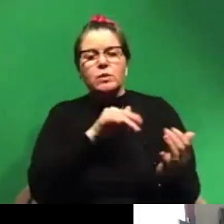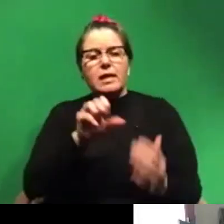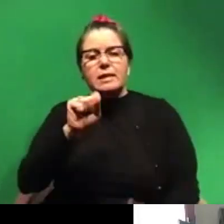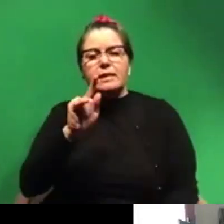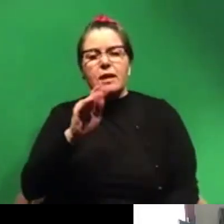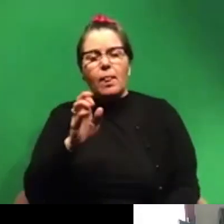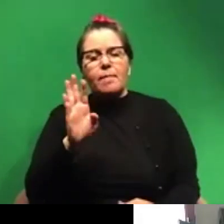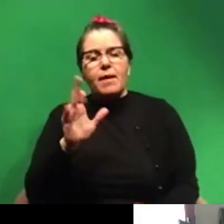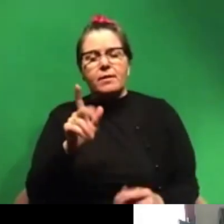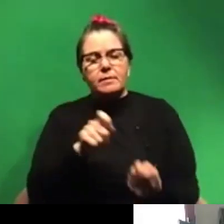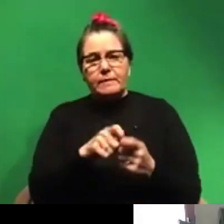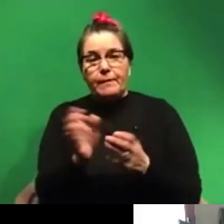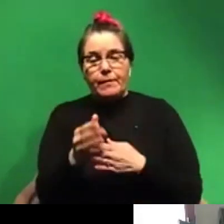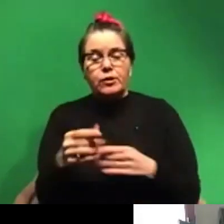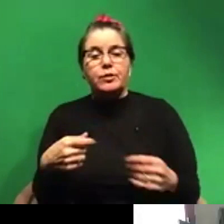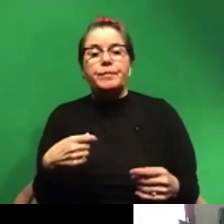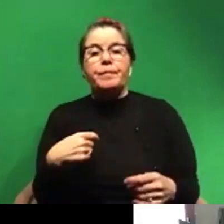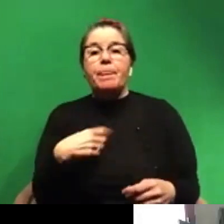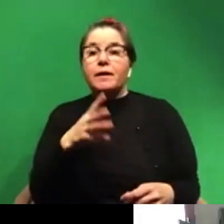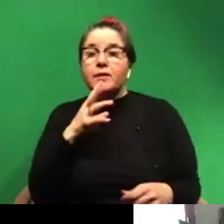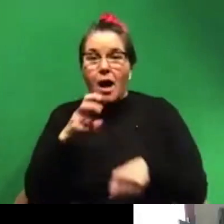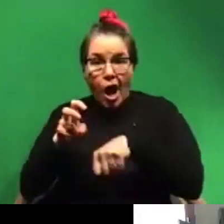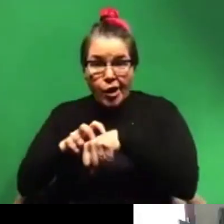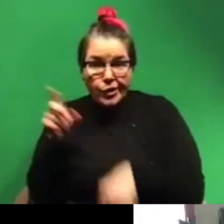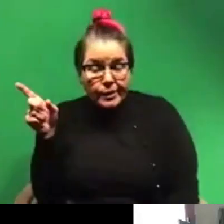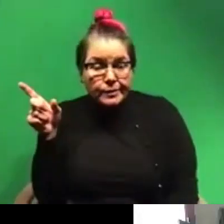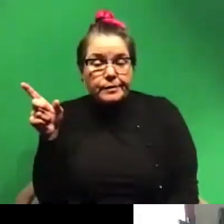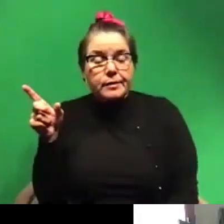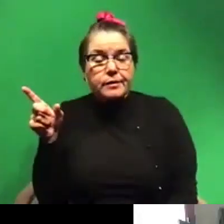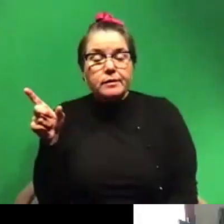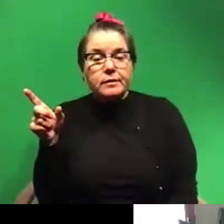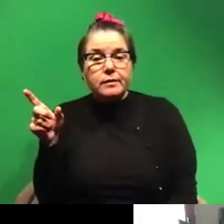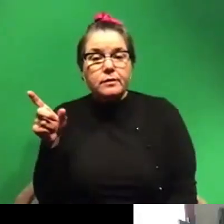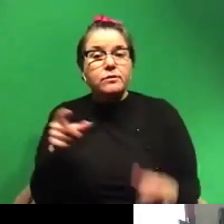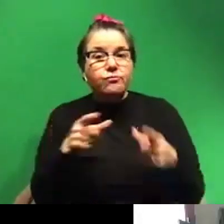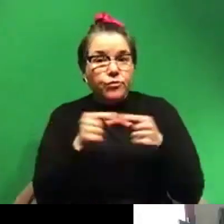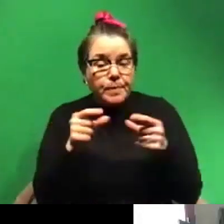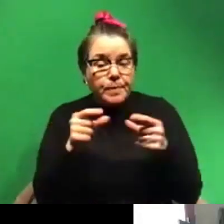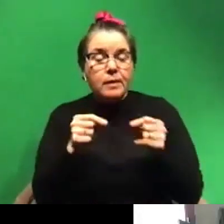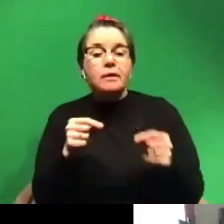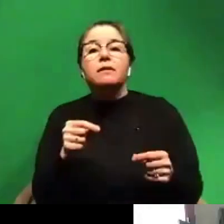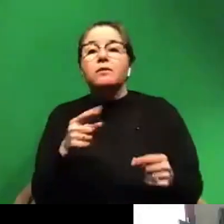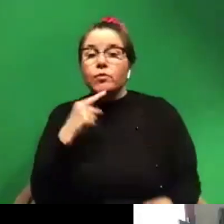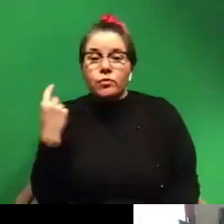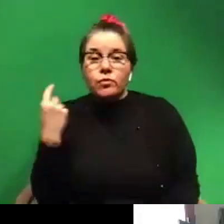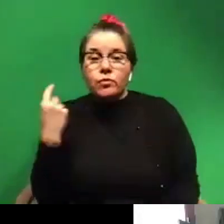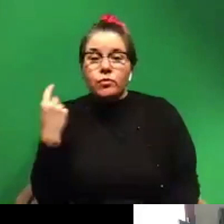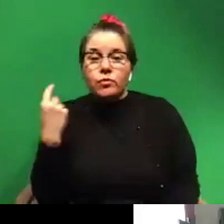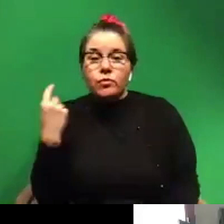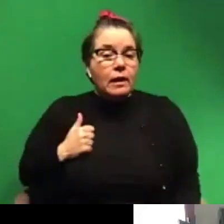to scientists who are studying stickleback in Ireland and Japan and Russia and Canada